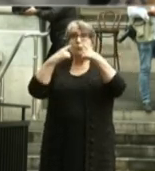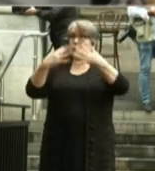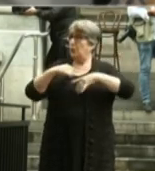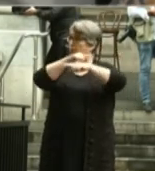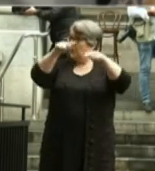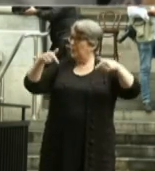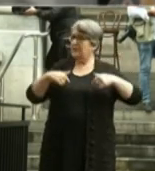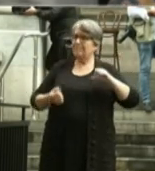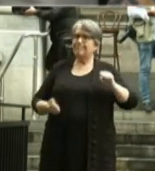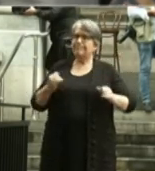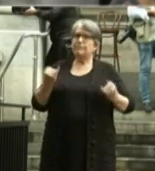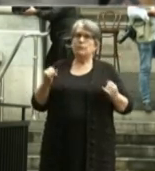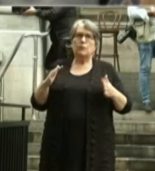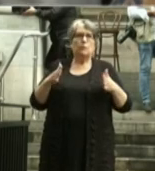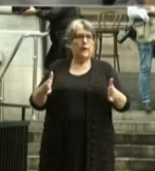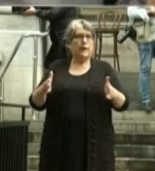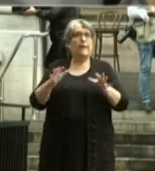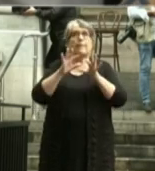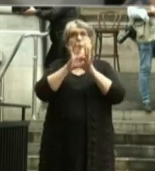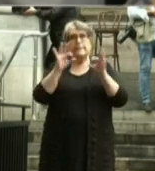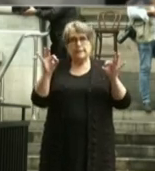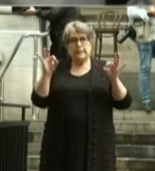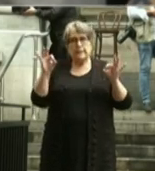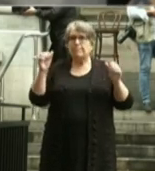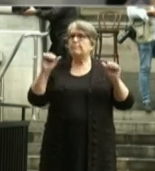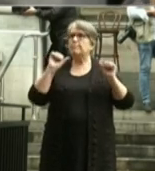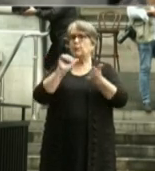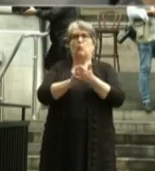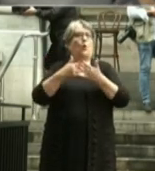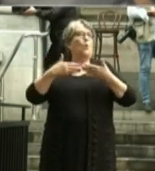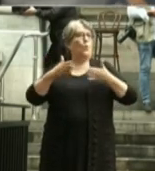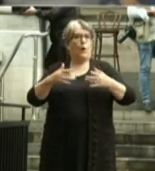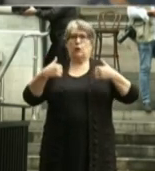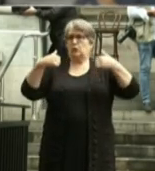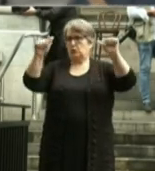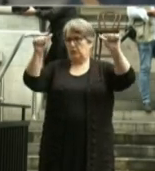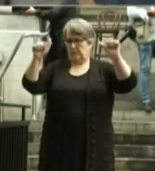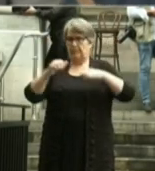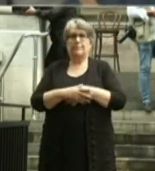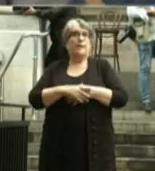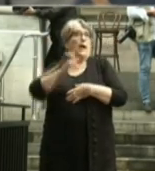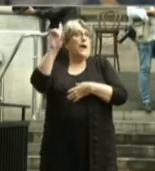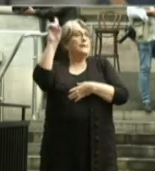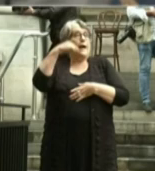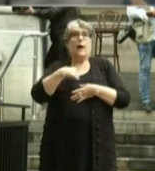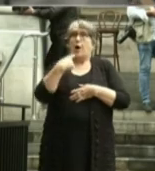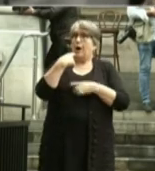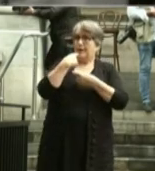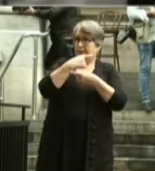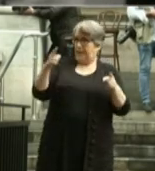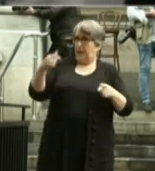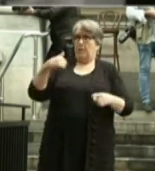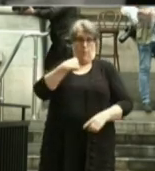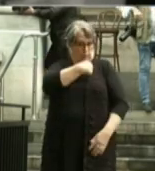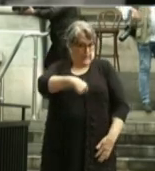shows, regrettably, that they did not come to fruition. Today, I restate my